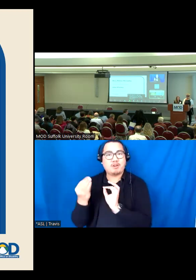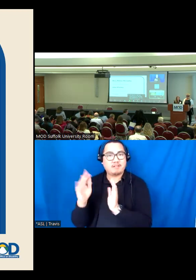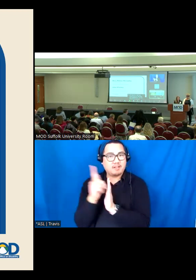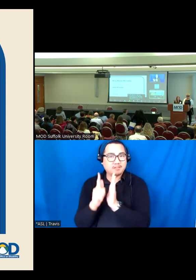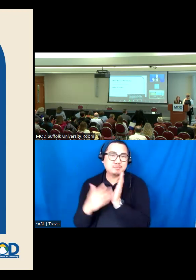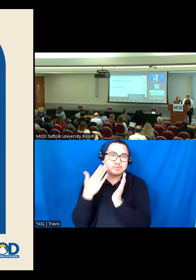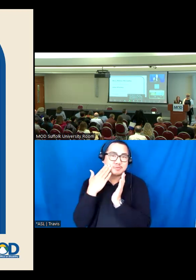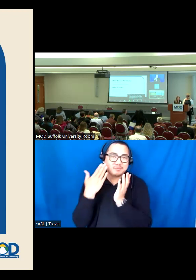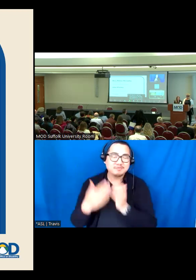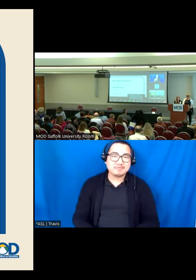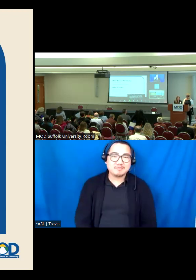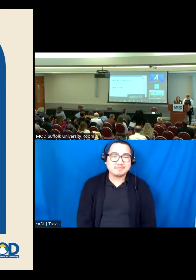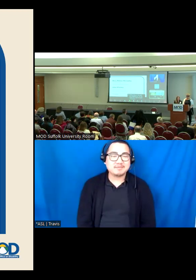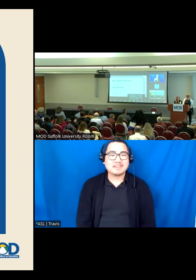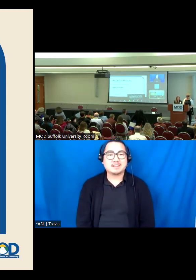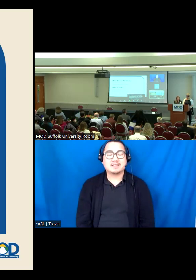know.